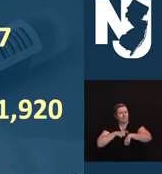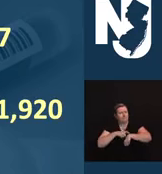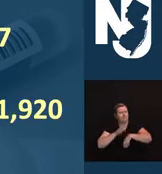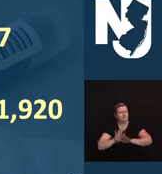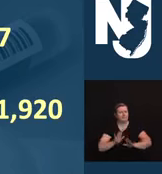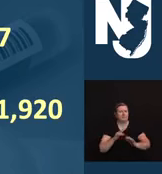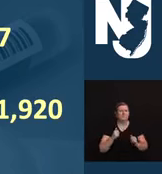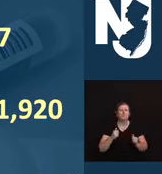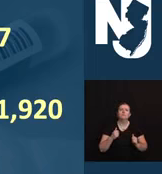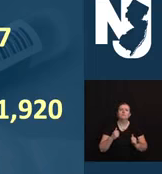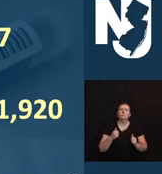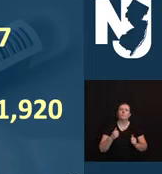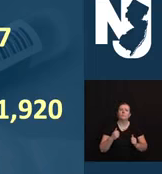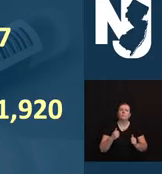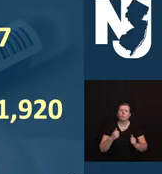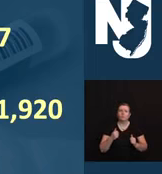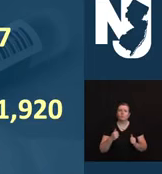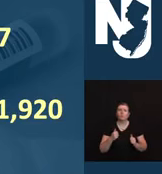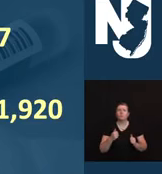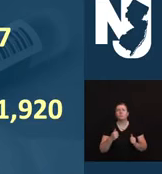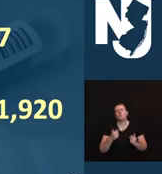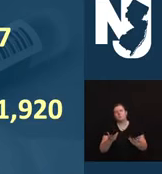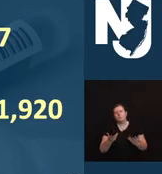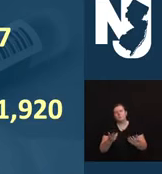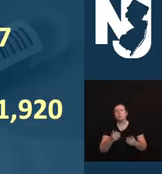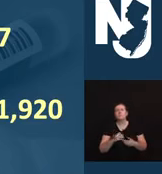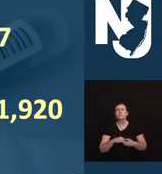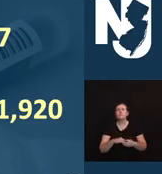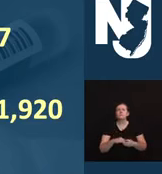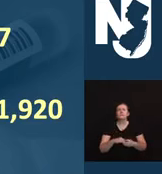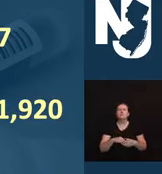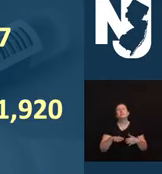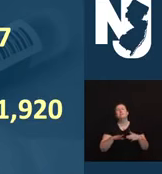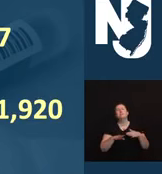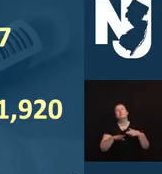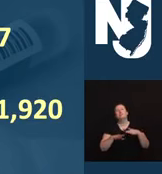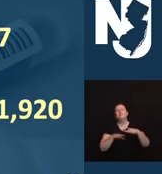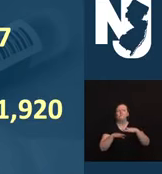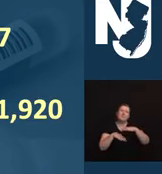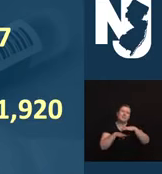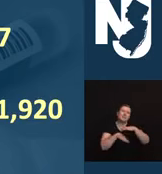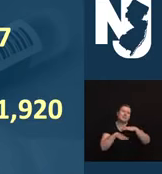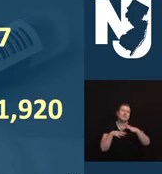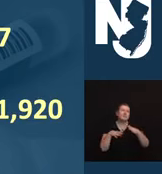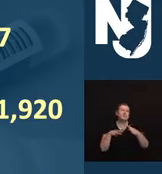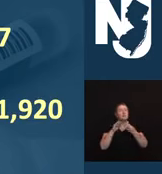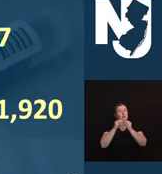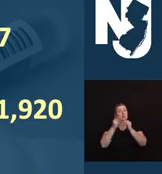we report, at least these days, with the numbers having come so far down, a